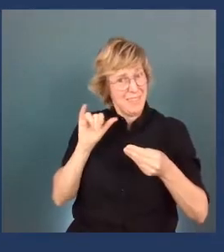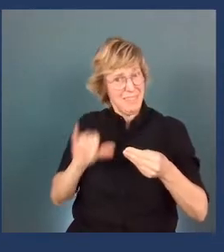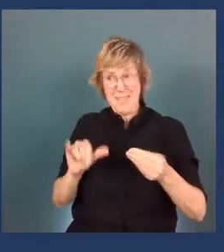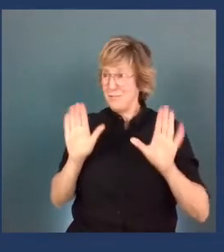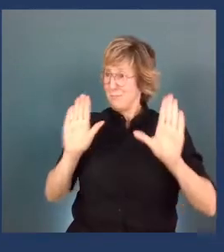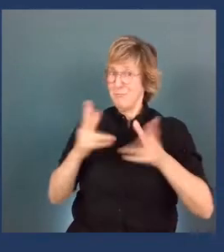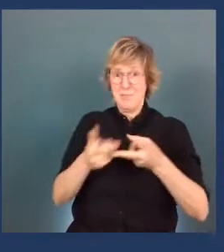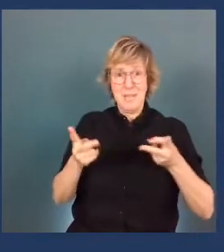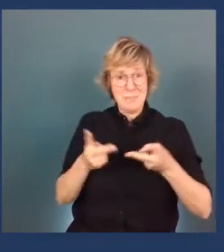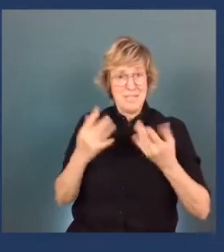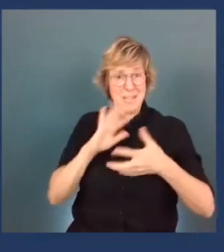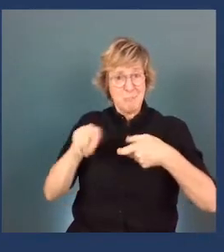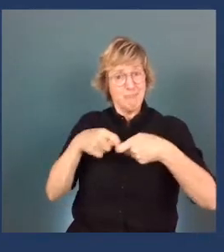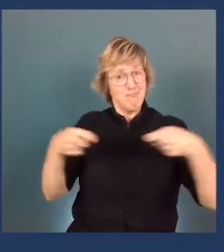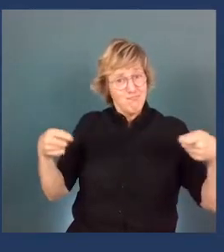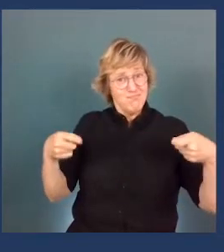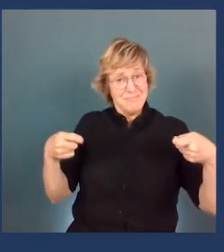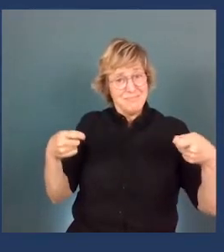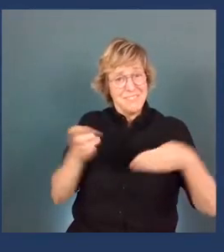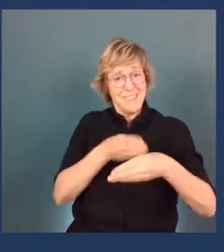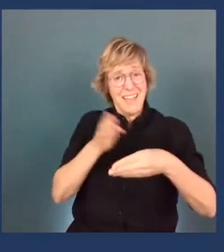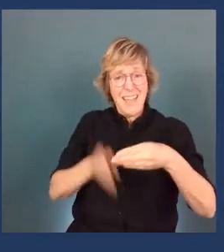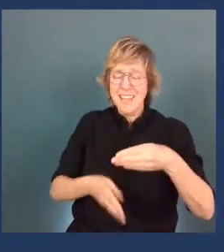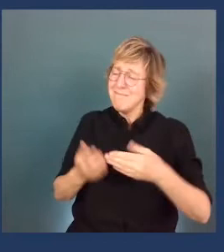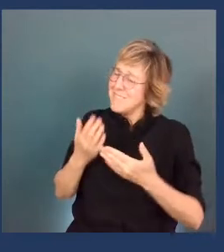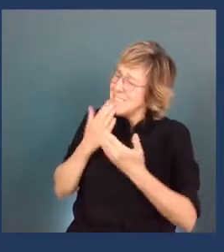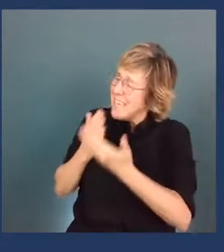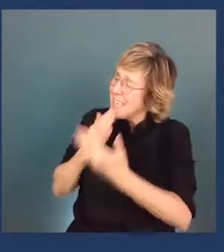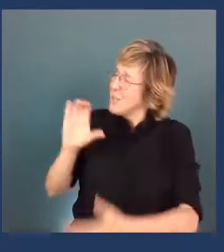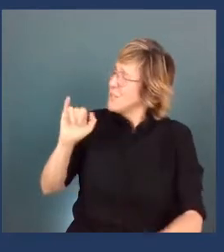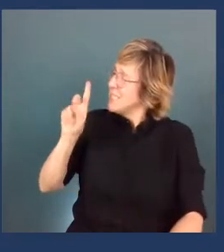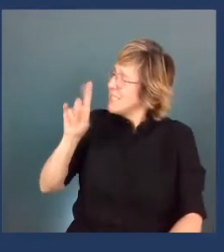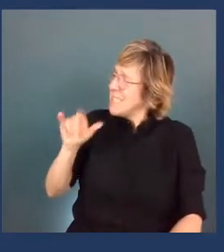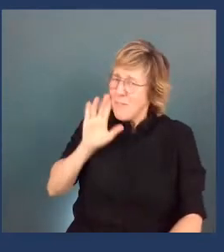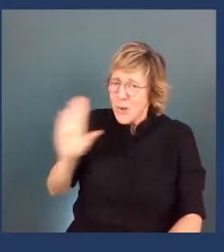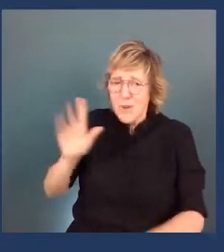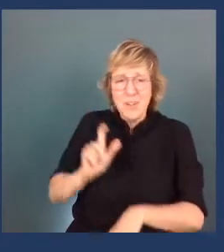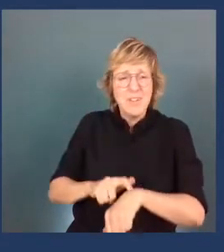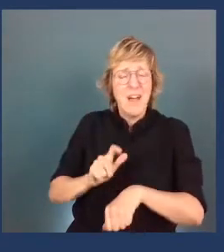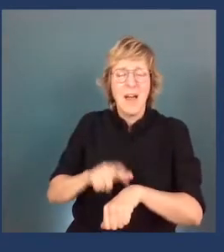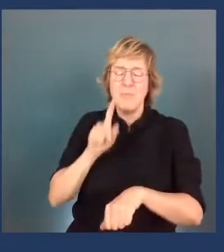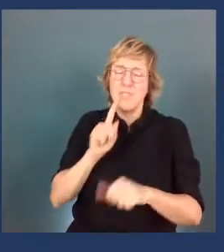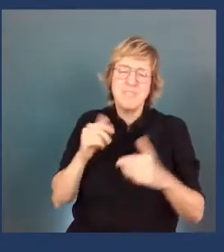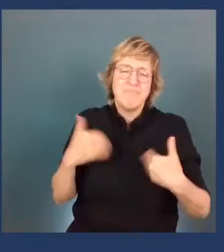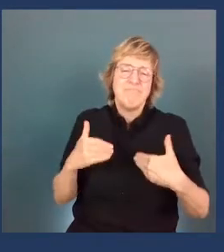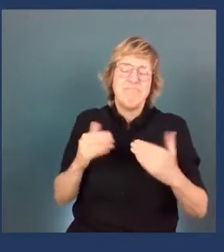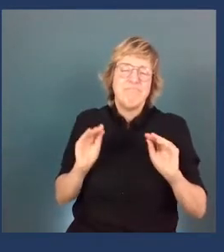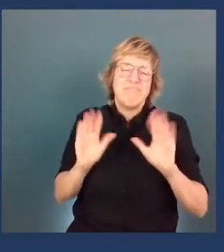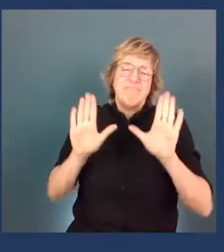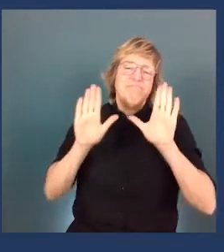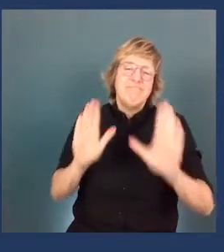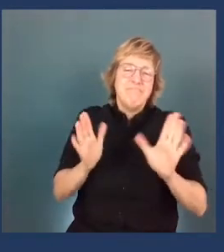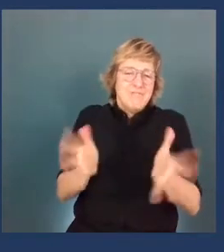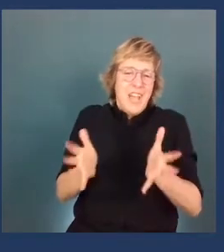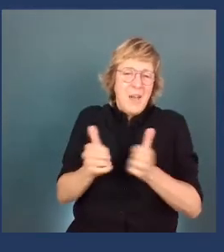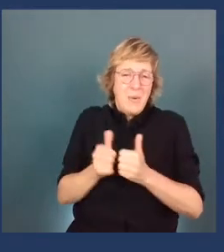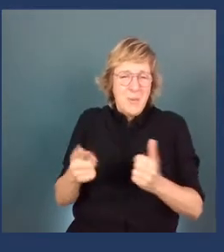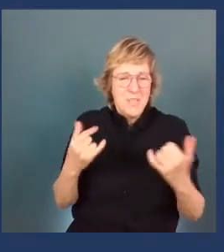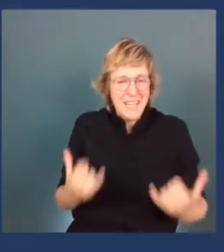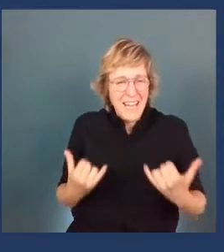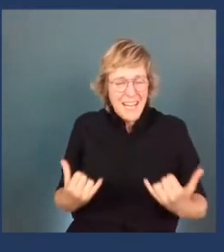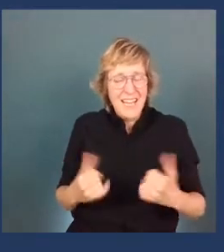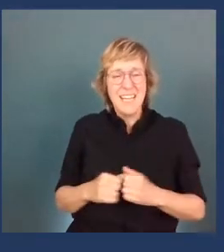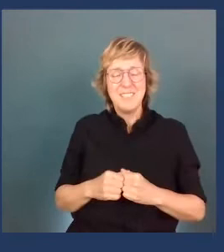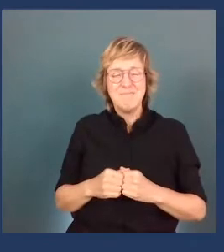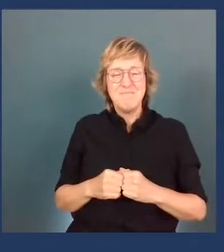to end this conversation. So Cindy, thank you so much for your time. It's been absolutely delightful chatting with you